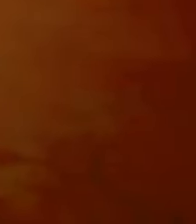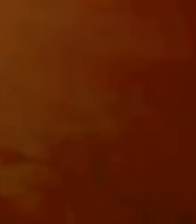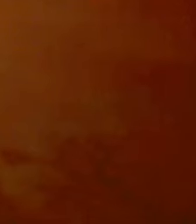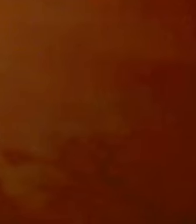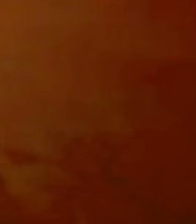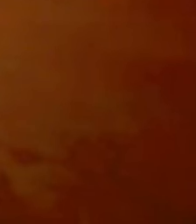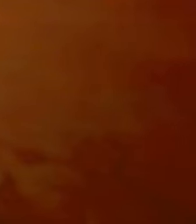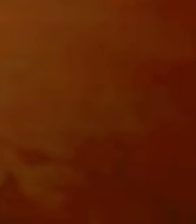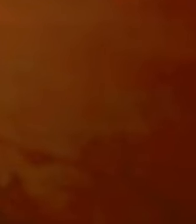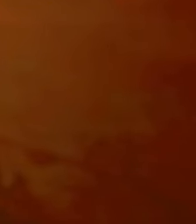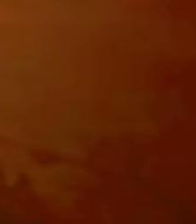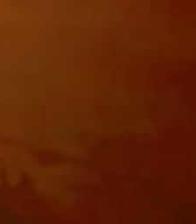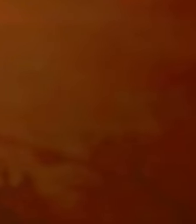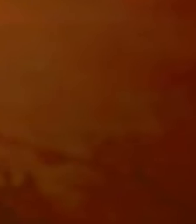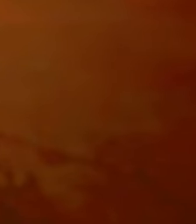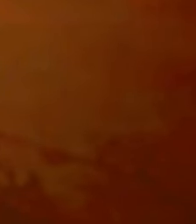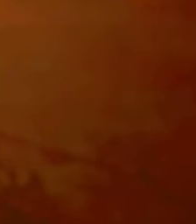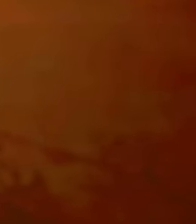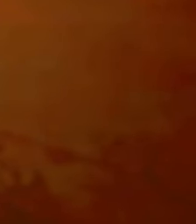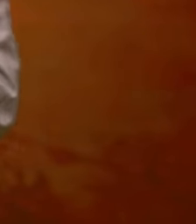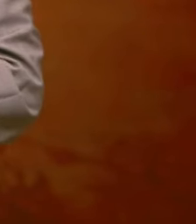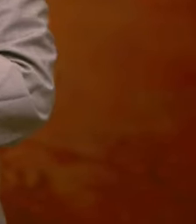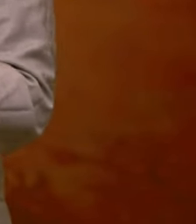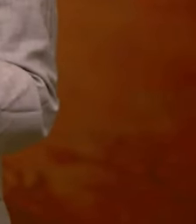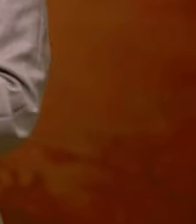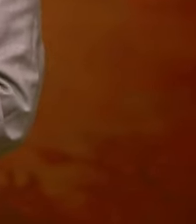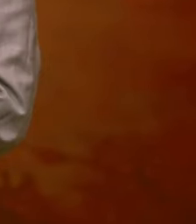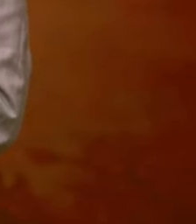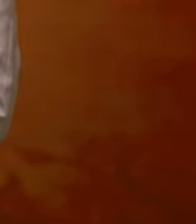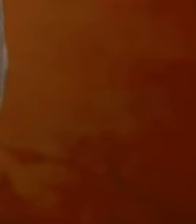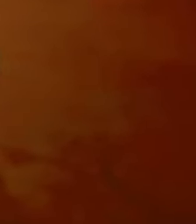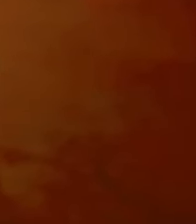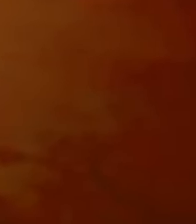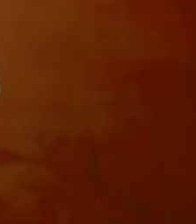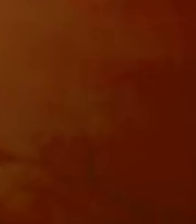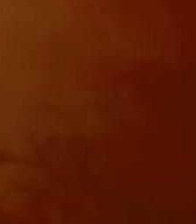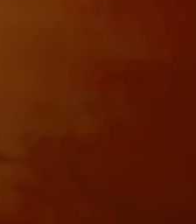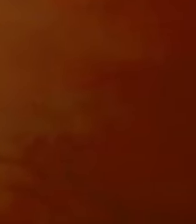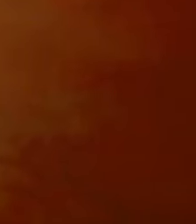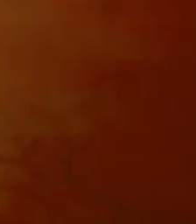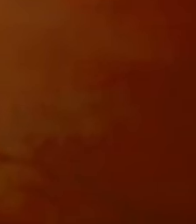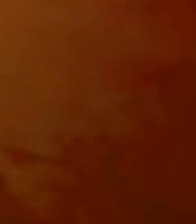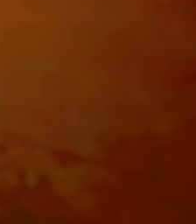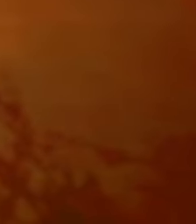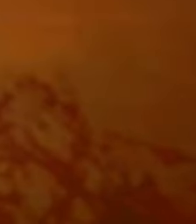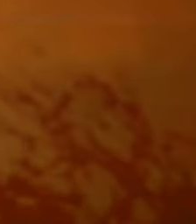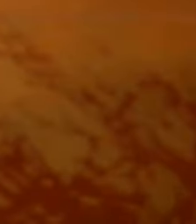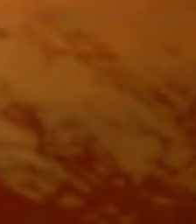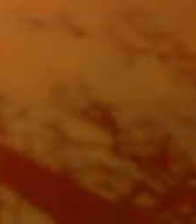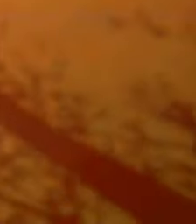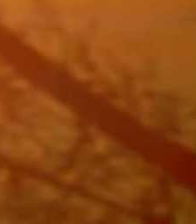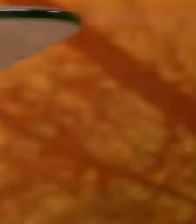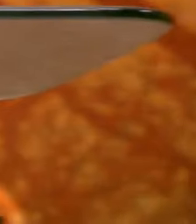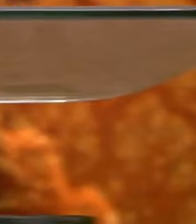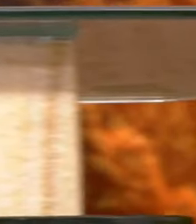of contradiction, that when you have faith, you don't have to do anything. There is no work, there is no